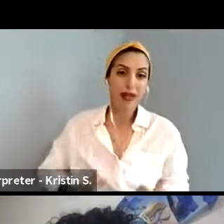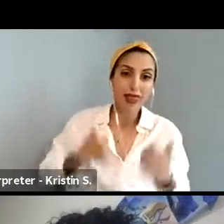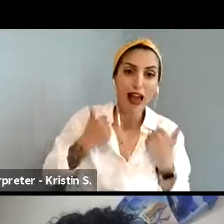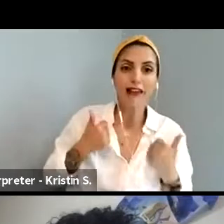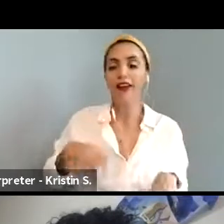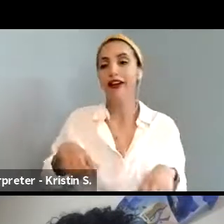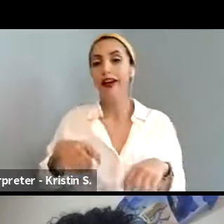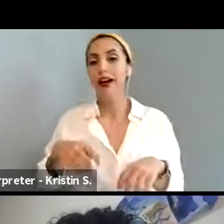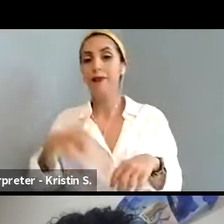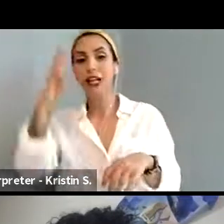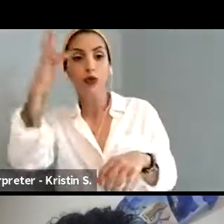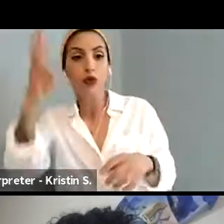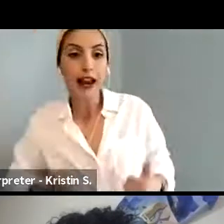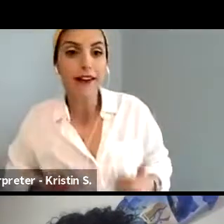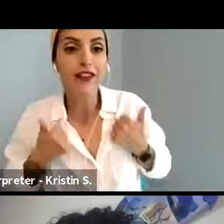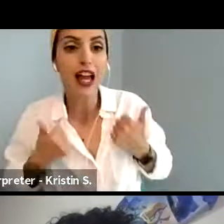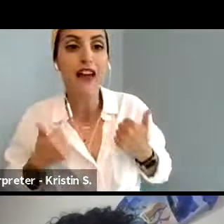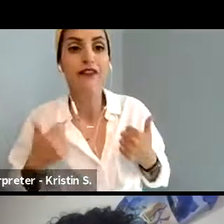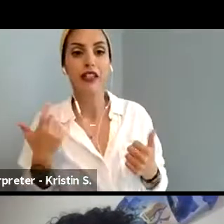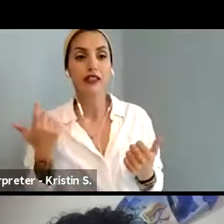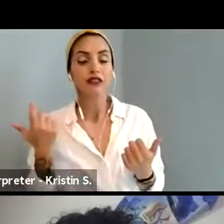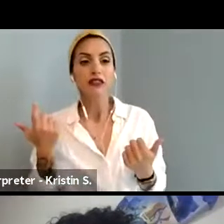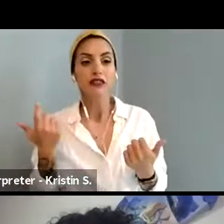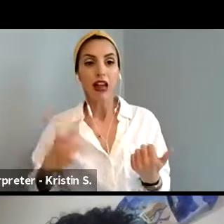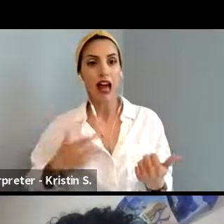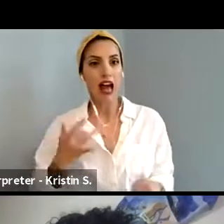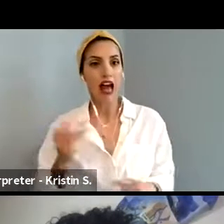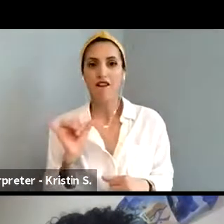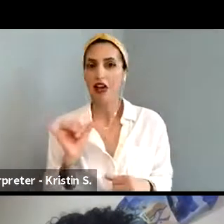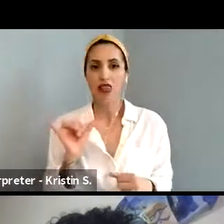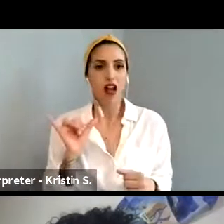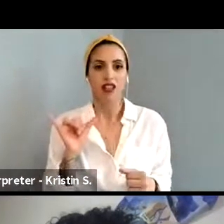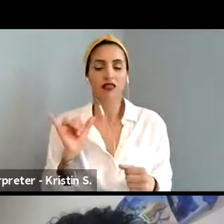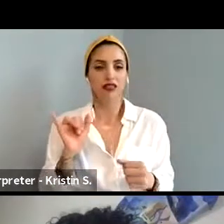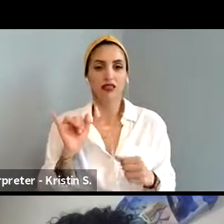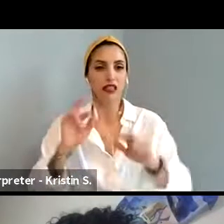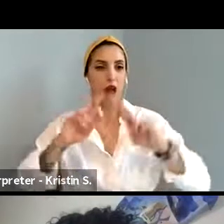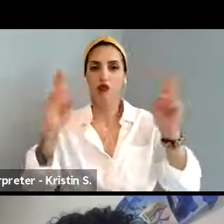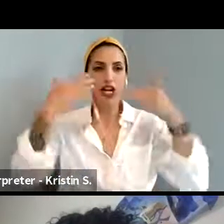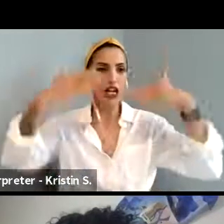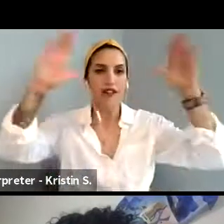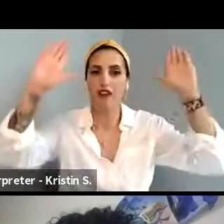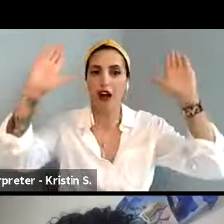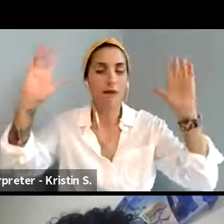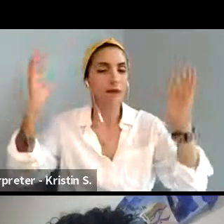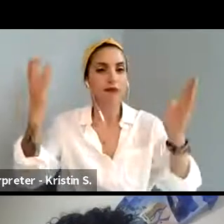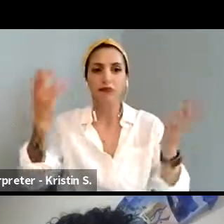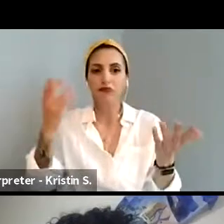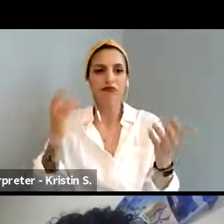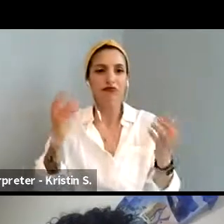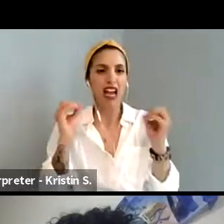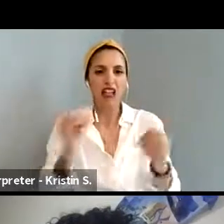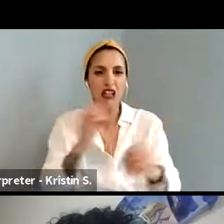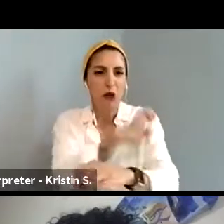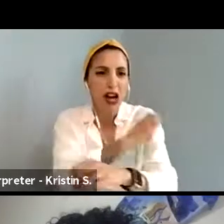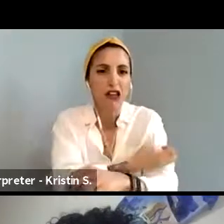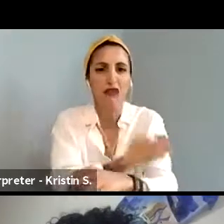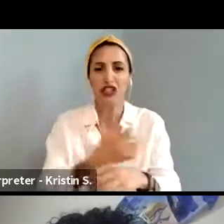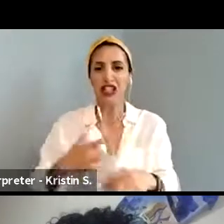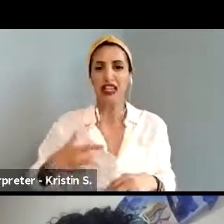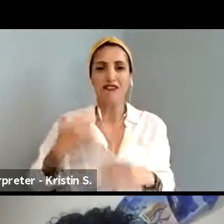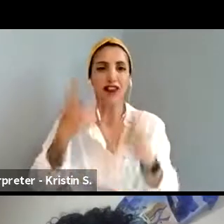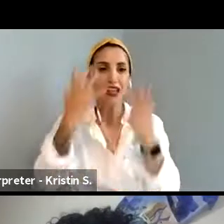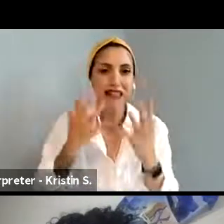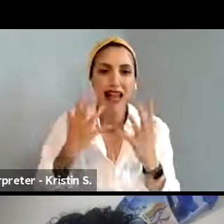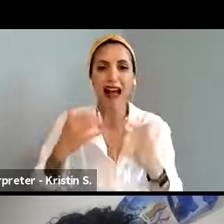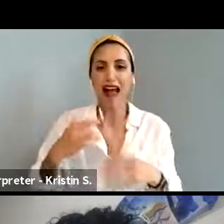creative life, and really feeling like I could just almost give up. I don't have the focus. I don't have the energy. I'm sad. I'm scared. There's all